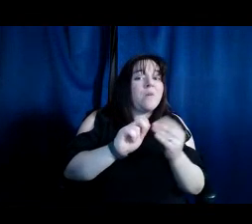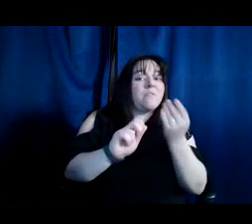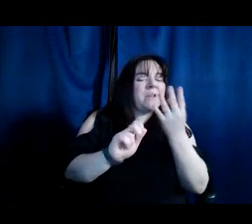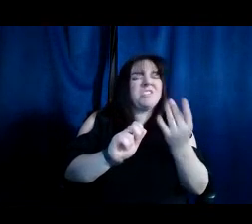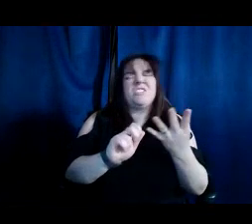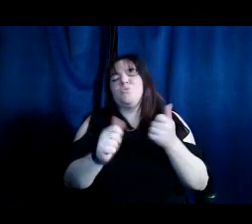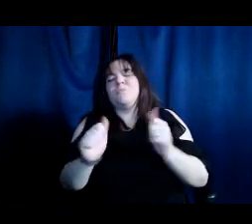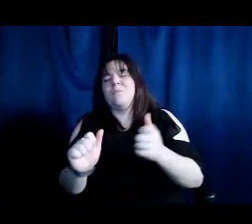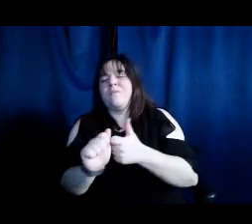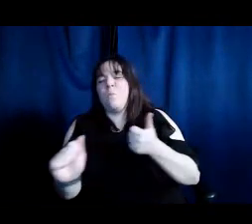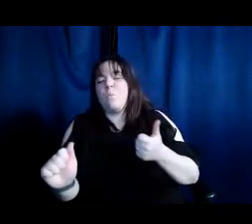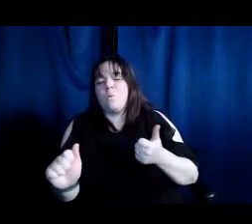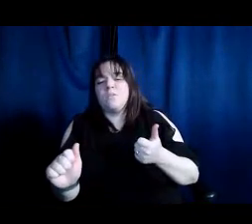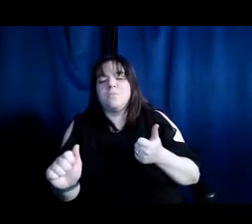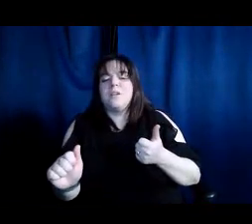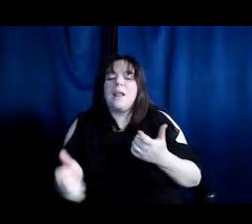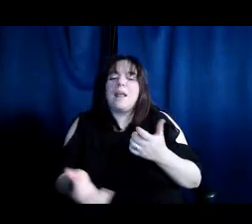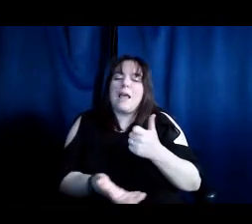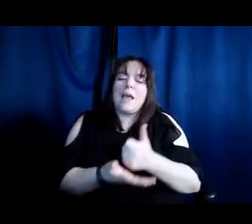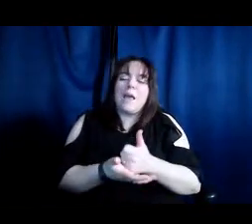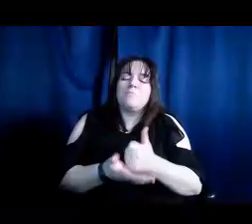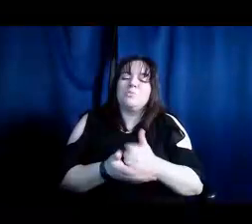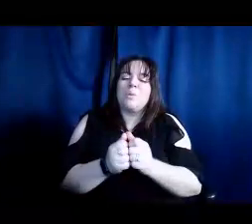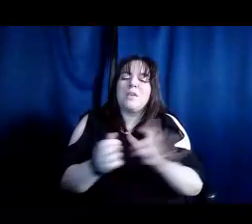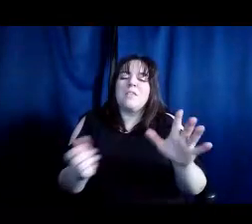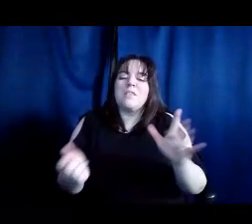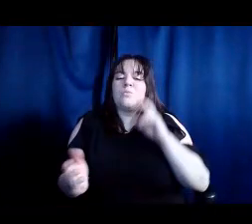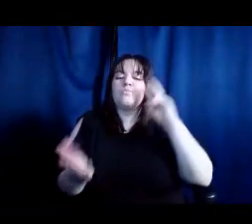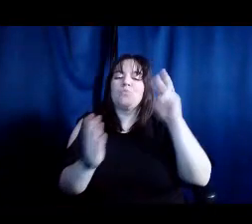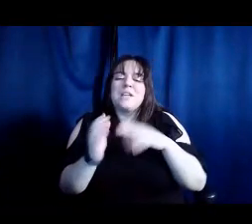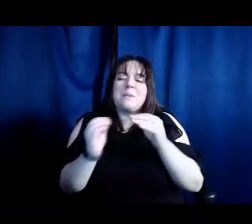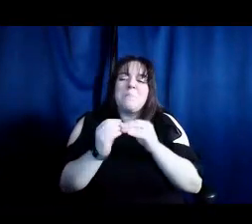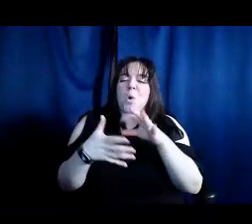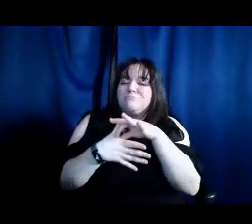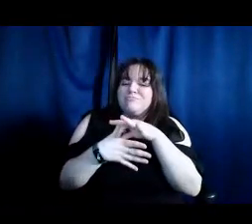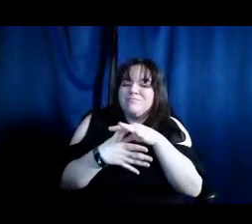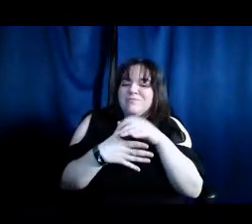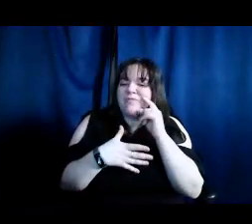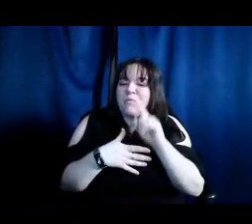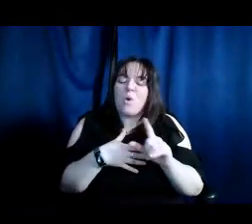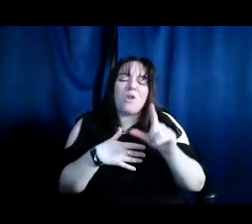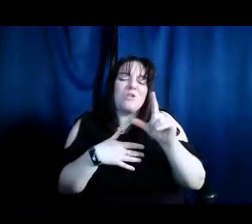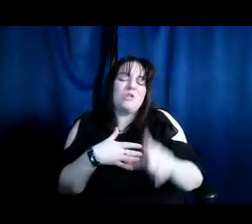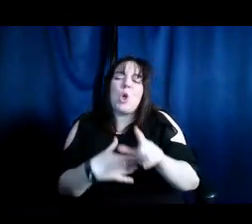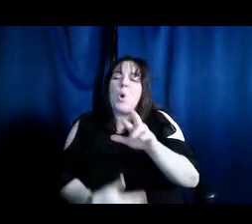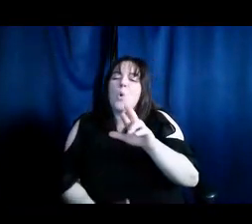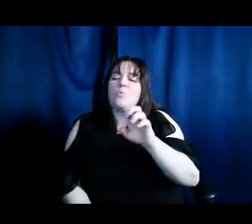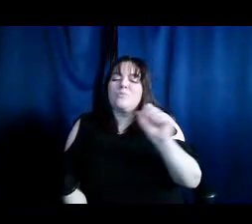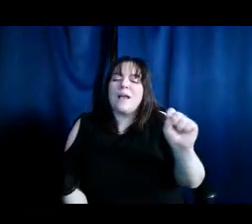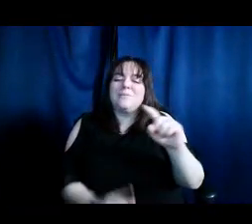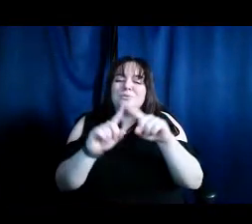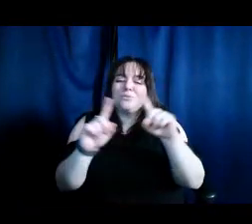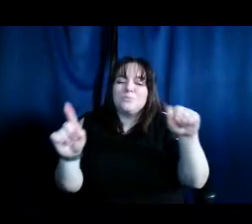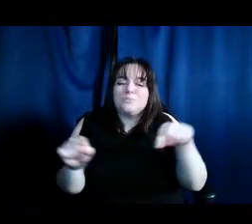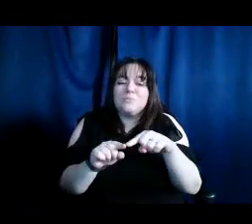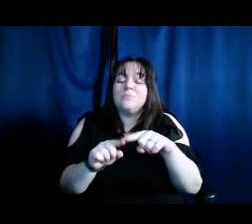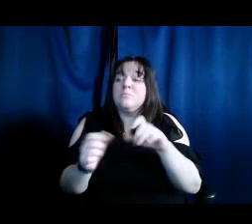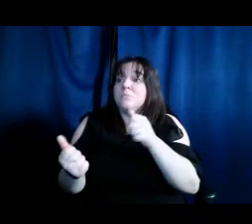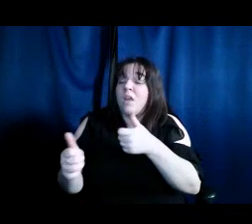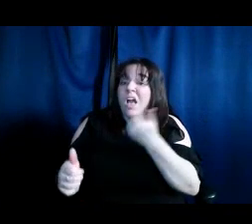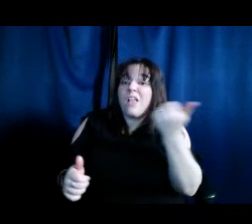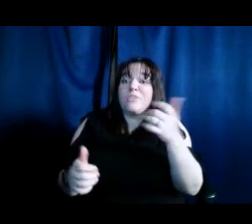reading content on low-resolution screens. It addresses challenges related to situational factors like